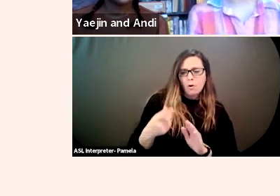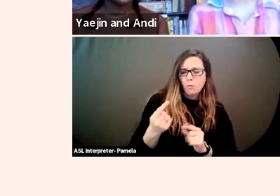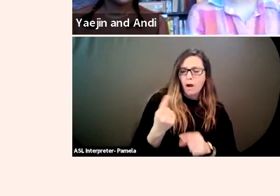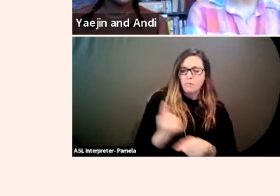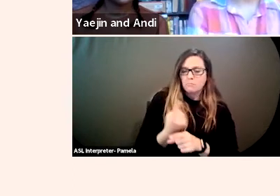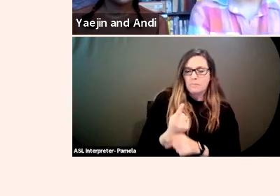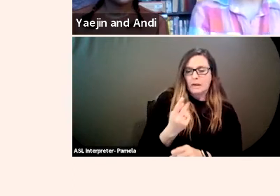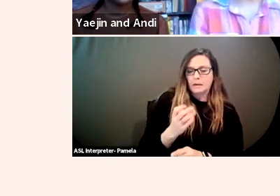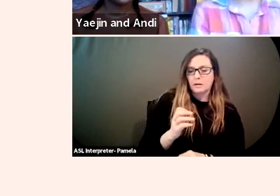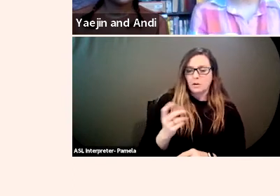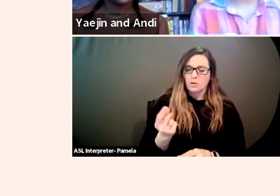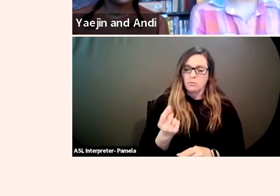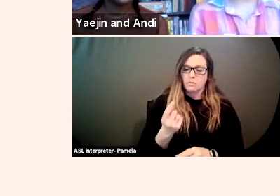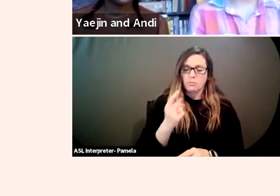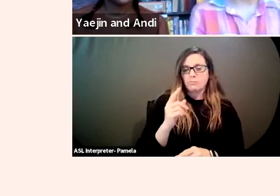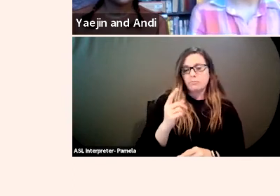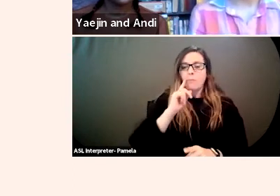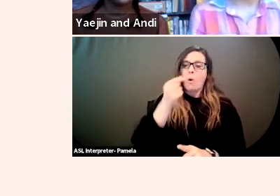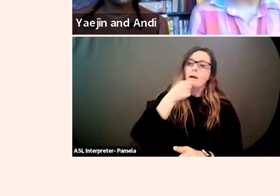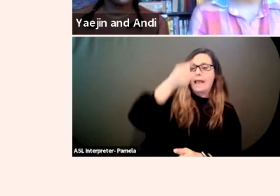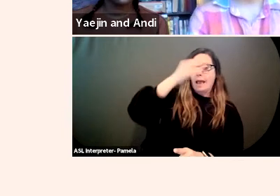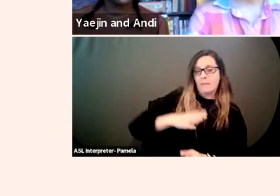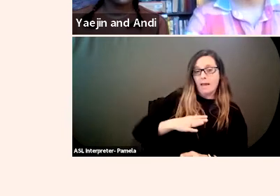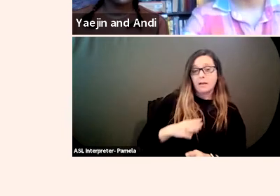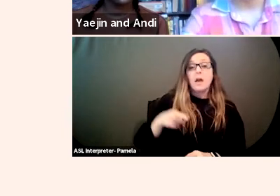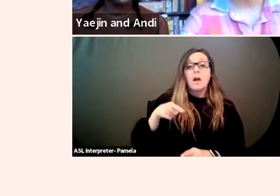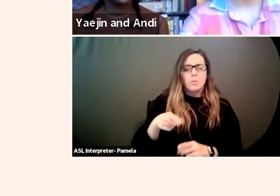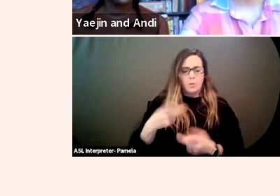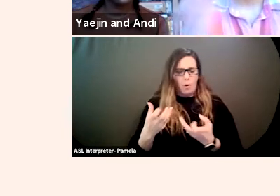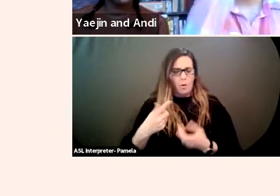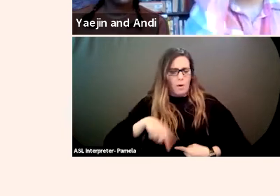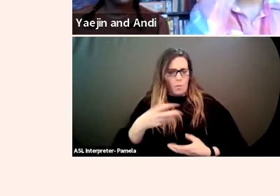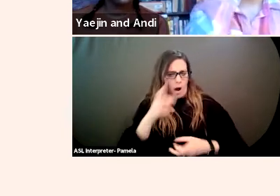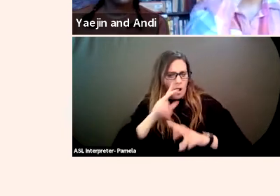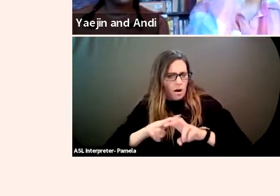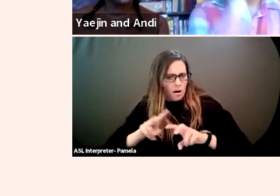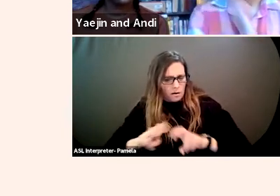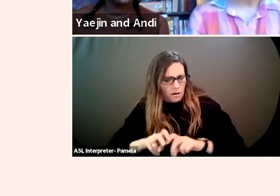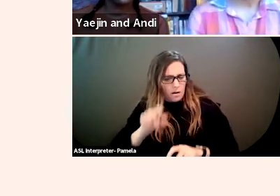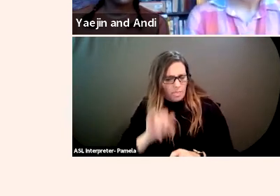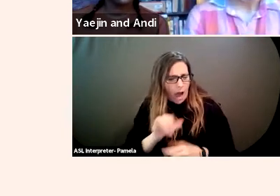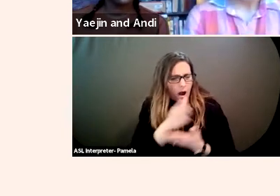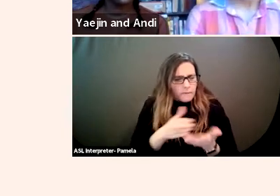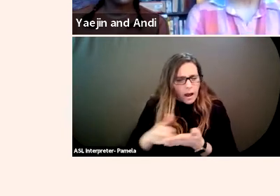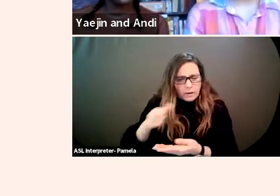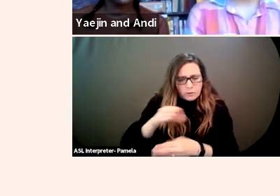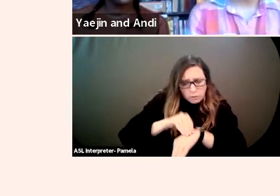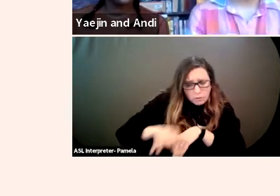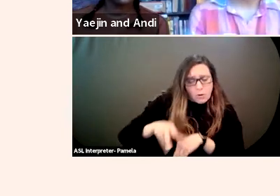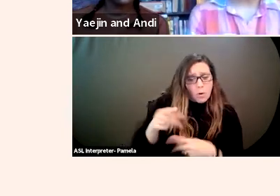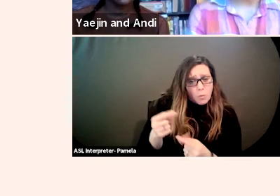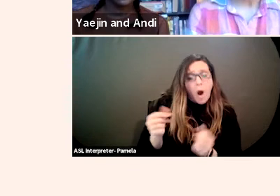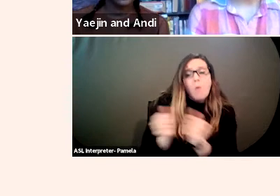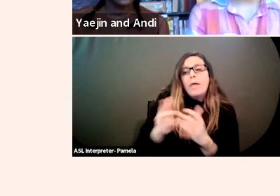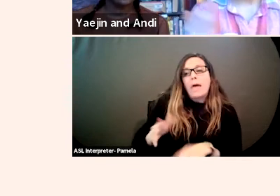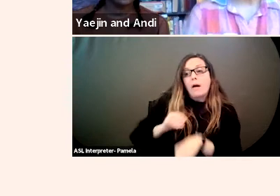eating disorders without also contributing to homophobia. So in our literature review, we did find that there